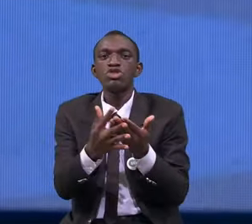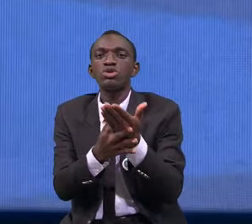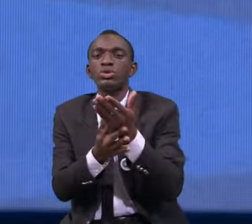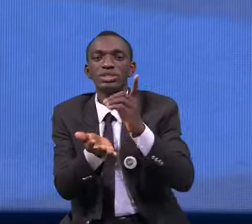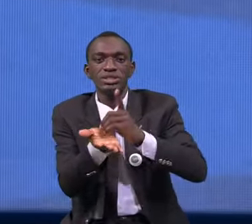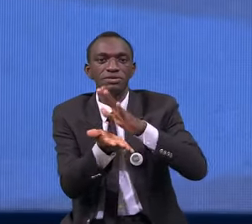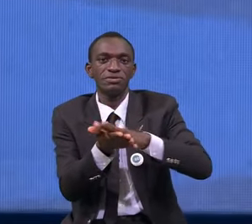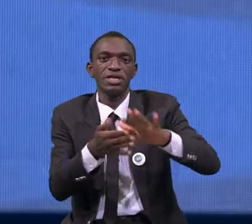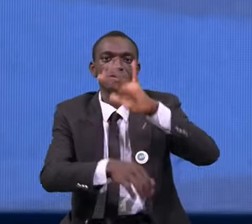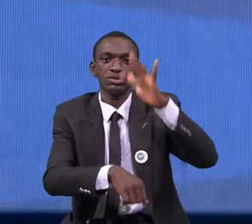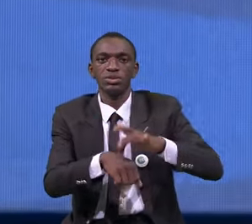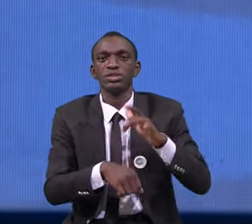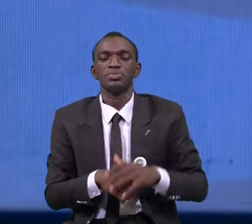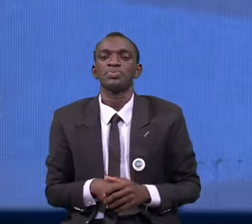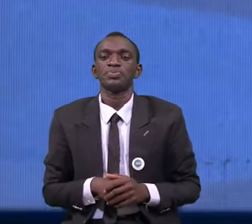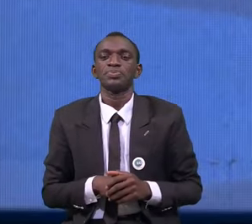touch.